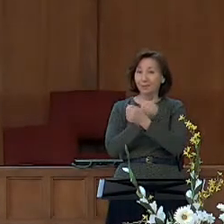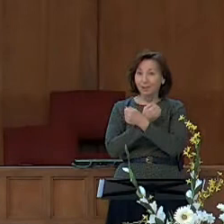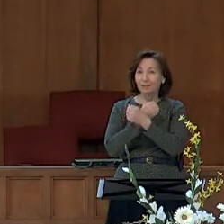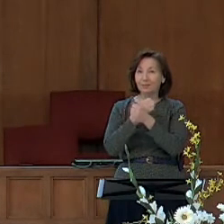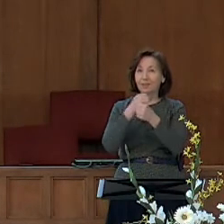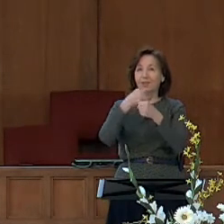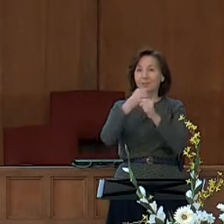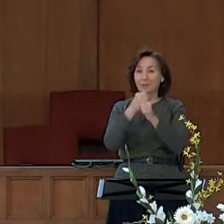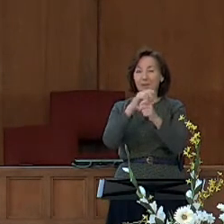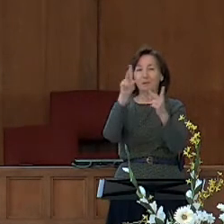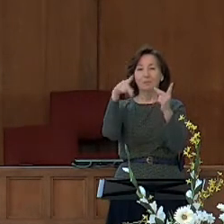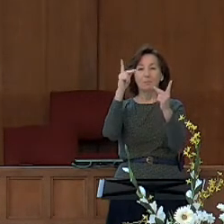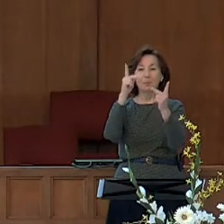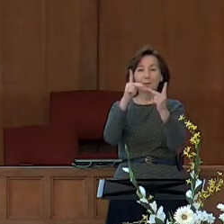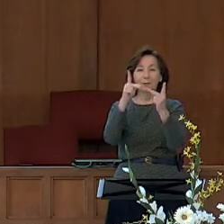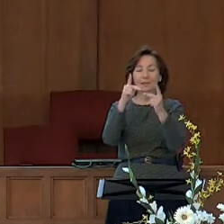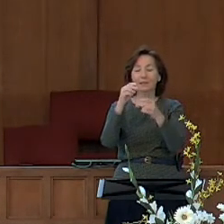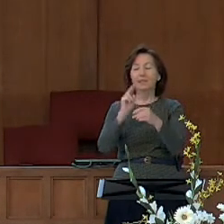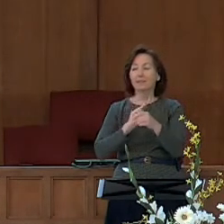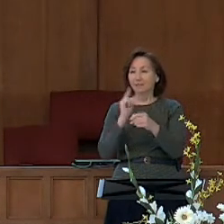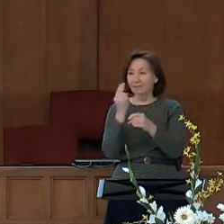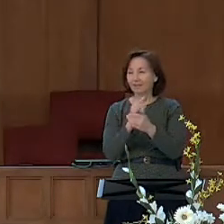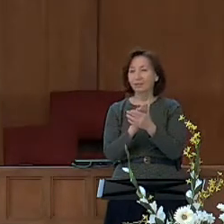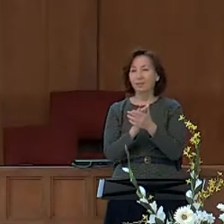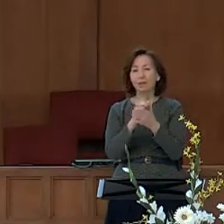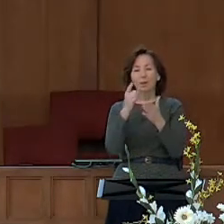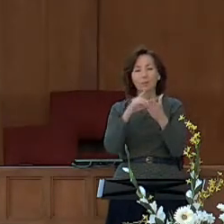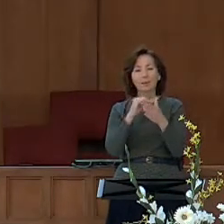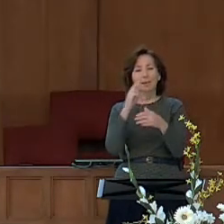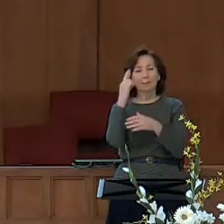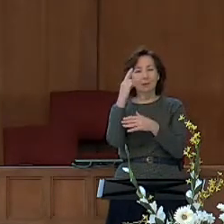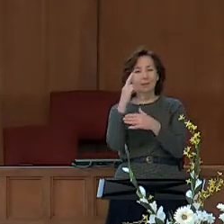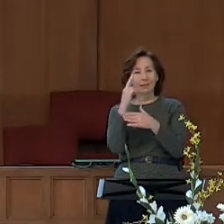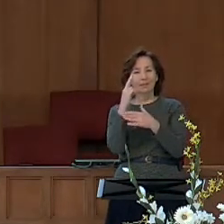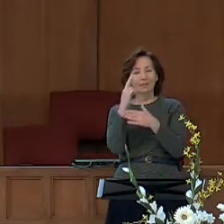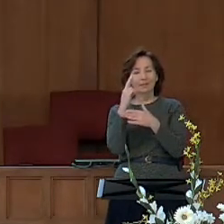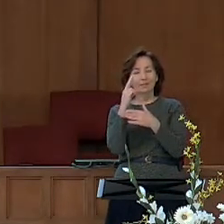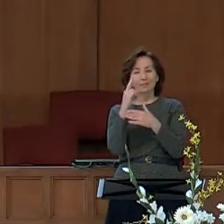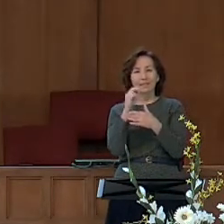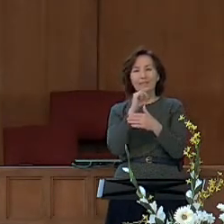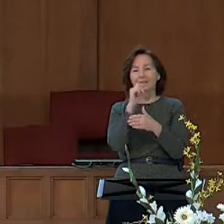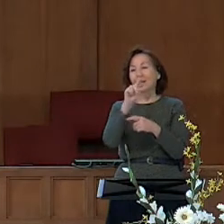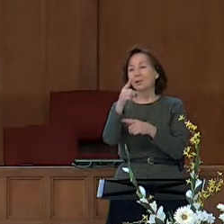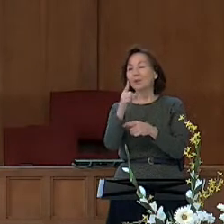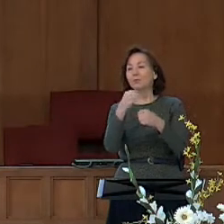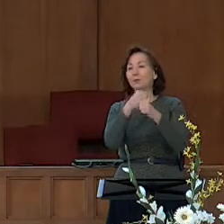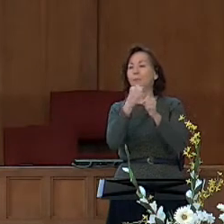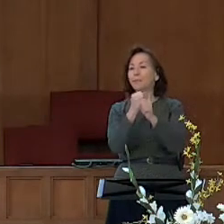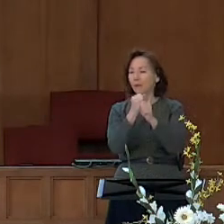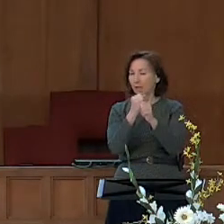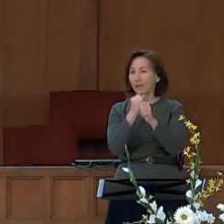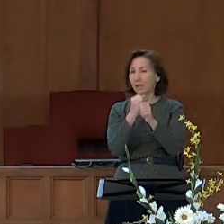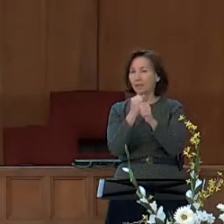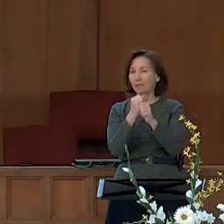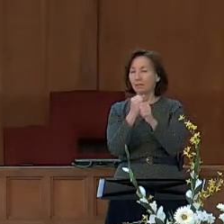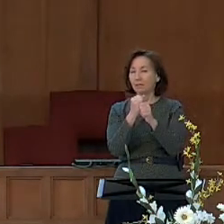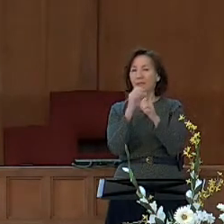perfect in us. What I realize at this point, you see, is not only are we made in the image of